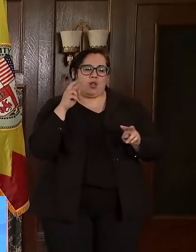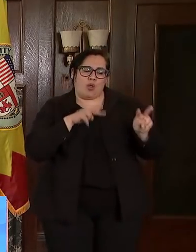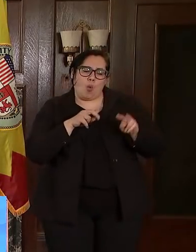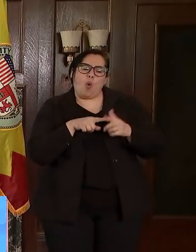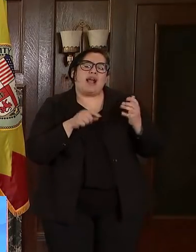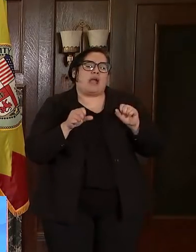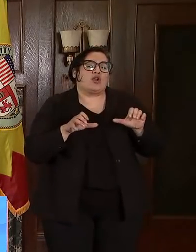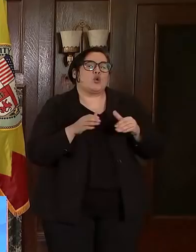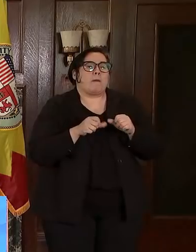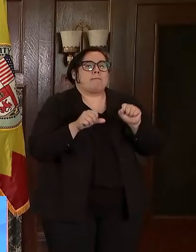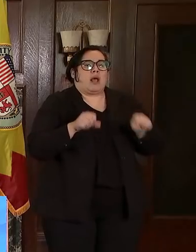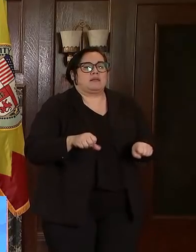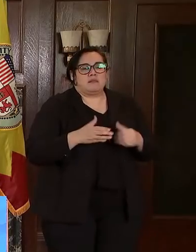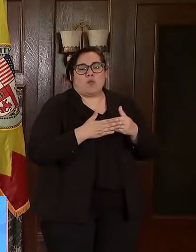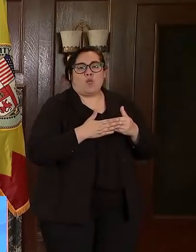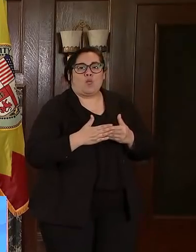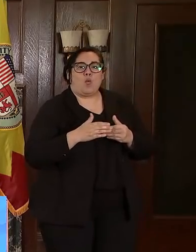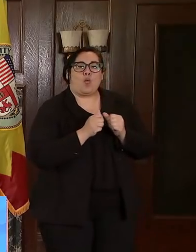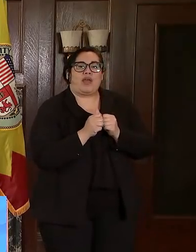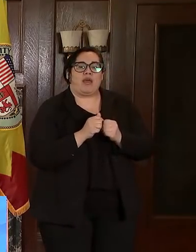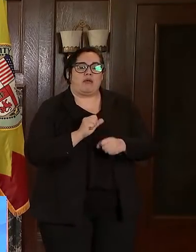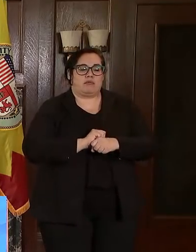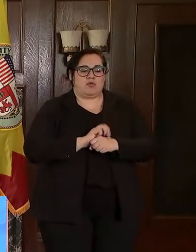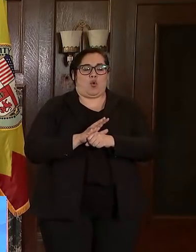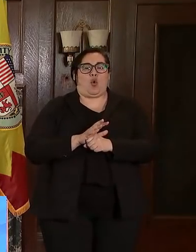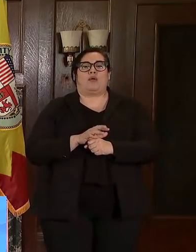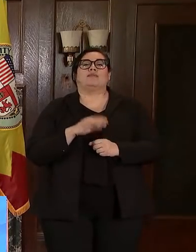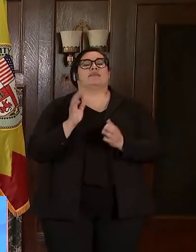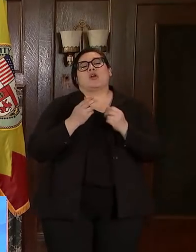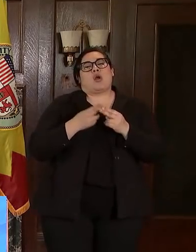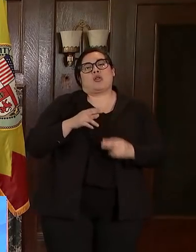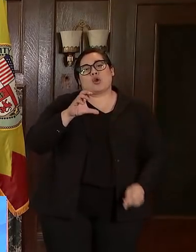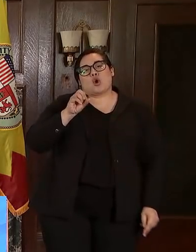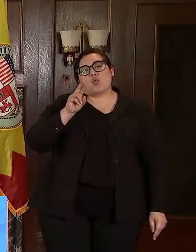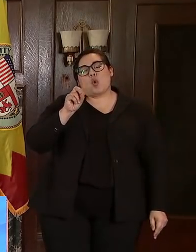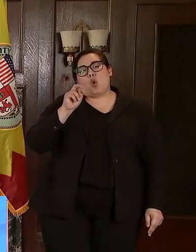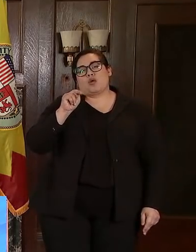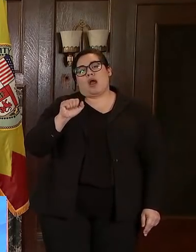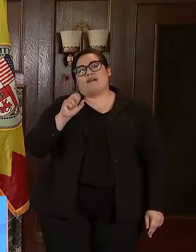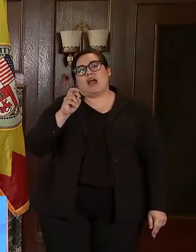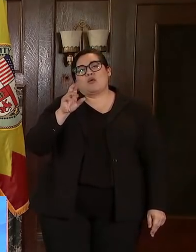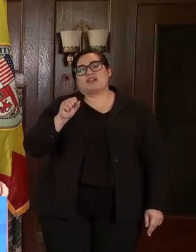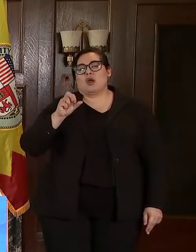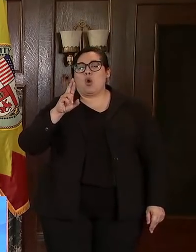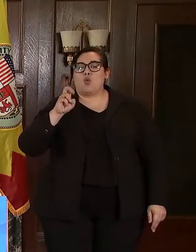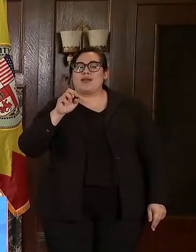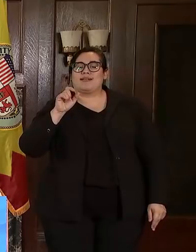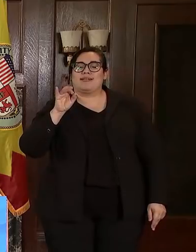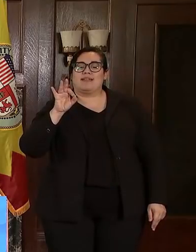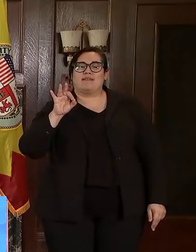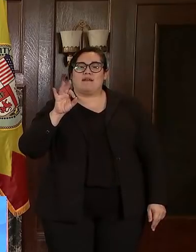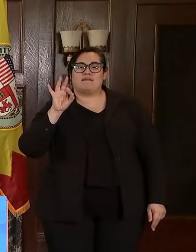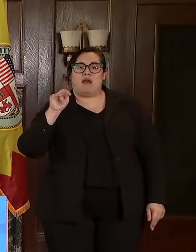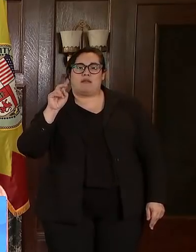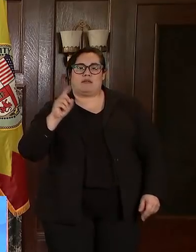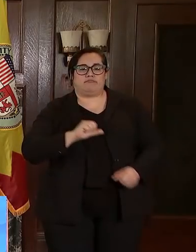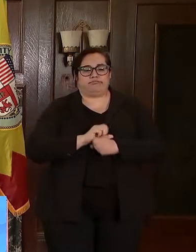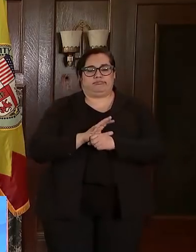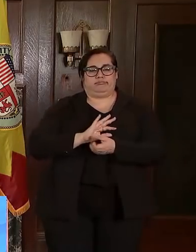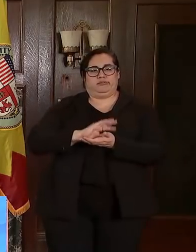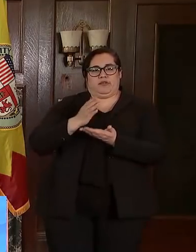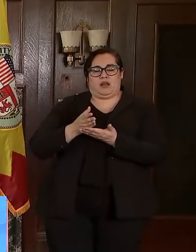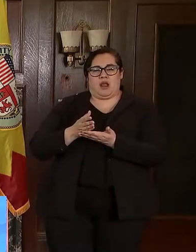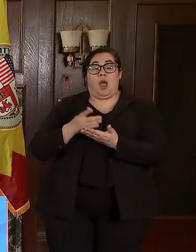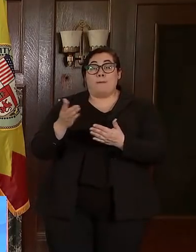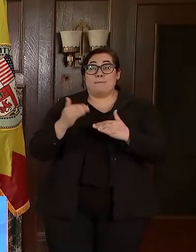could do potentially with the coronavirus relief funds that we've gotten. Lastly, in terms of the tiers, you bring up a